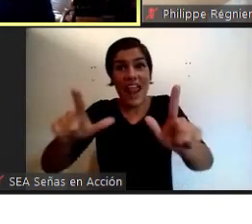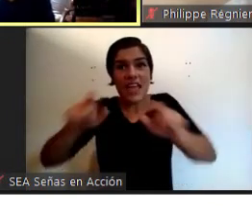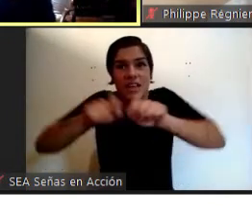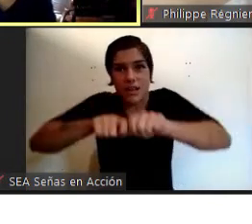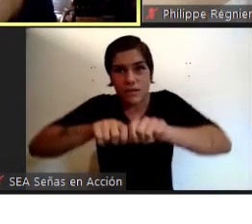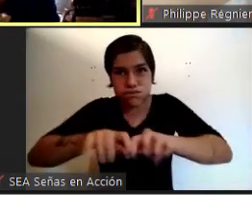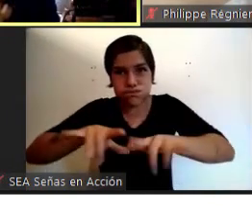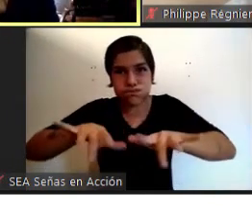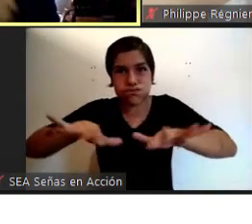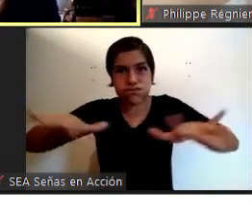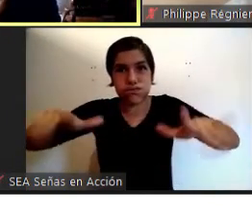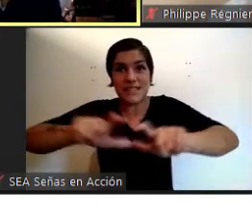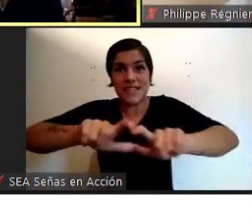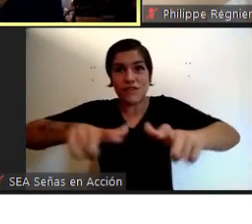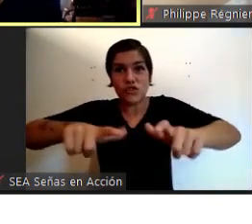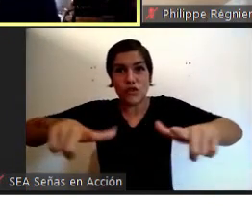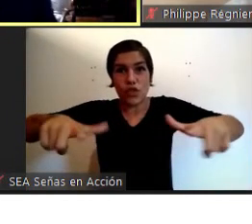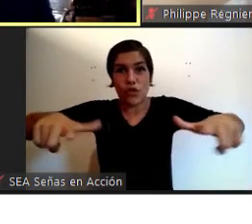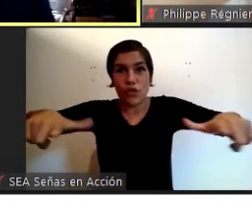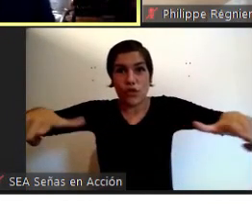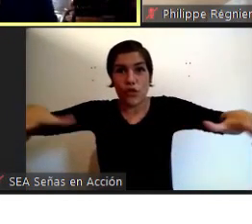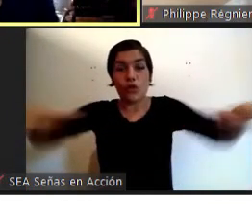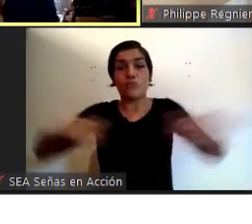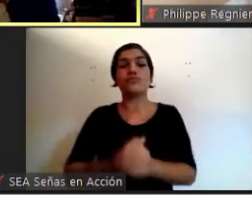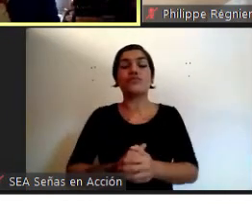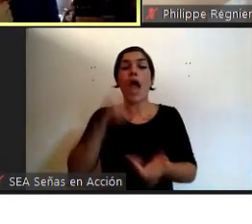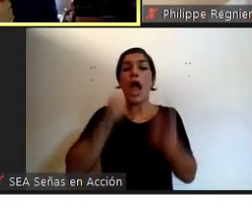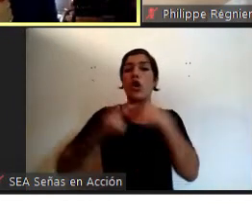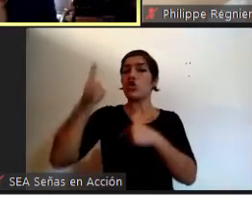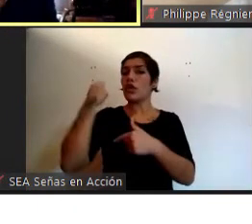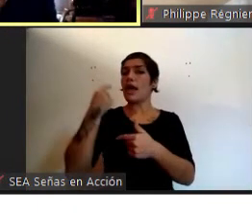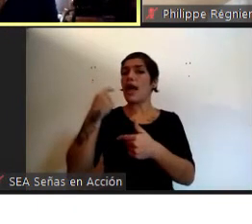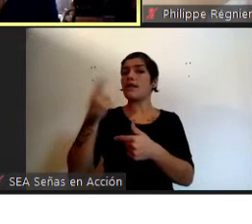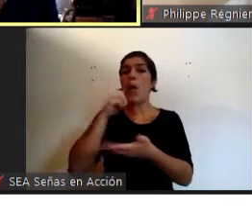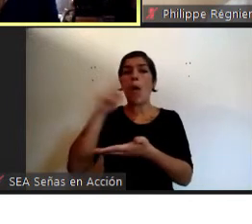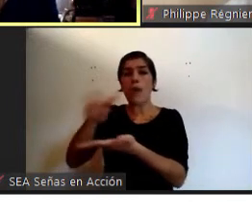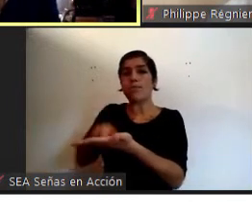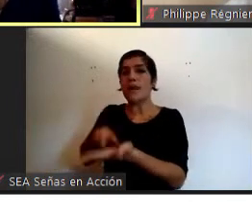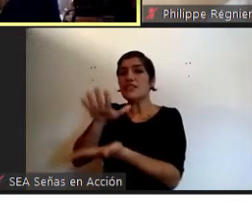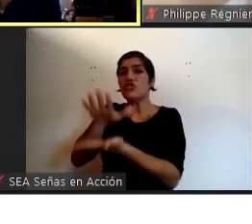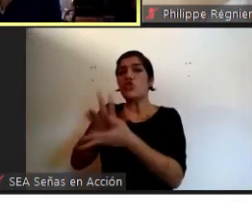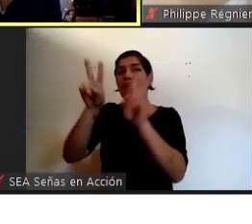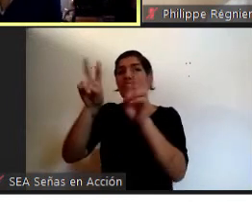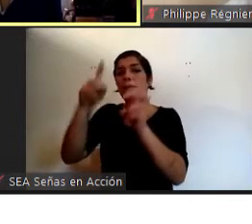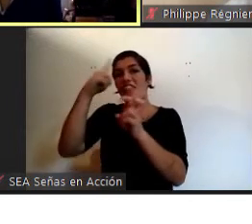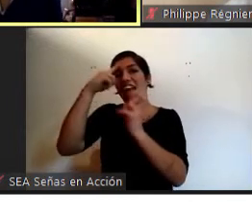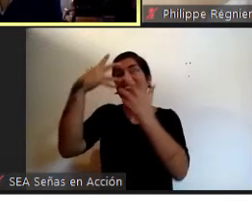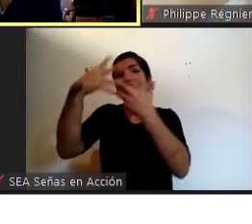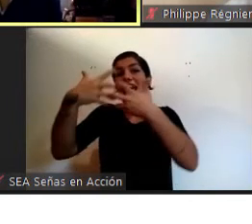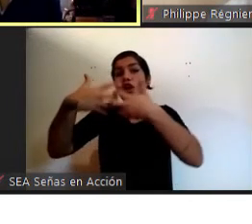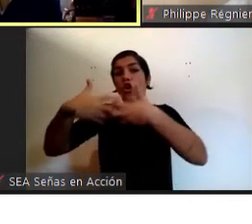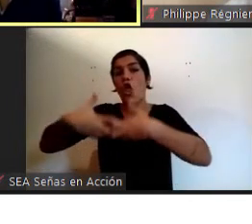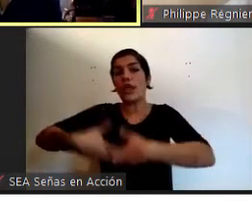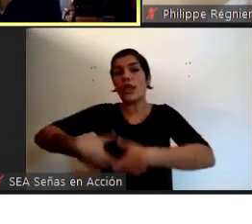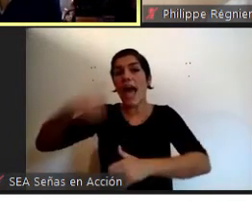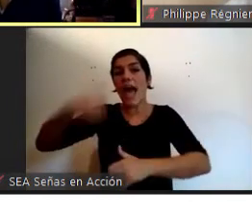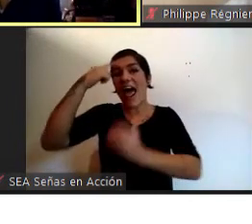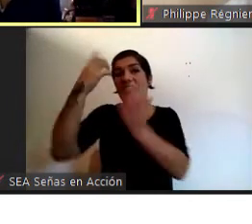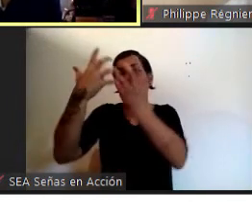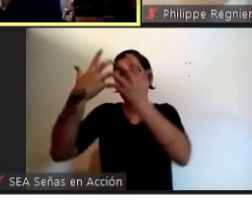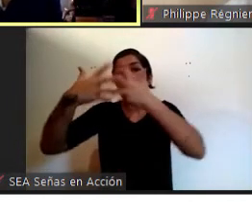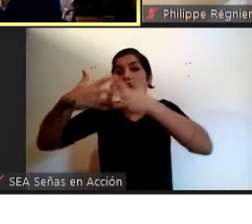I was thinking, well, technology in a way brings down